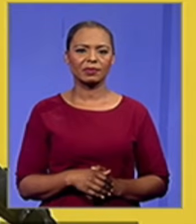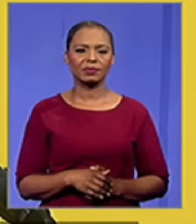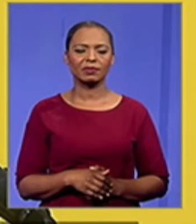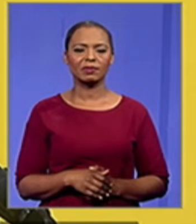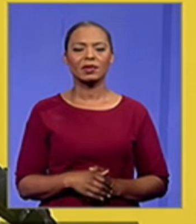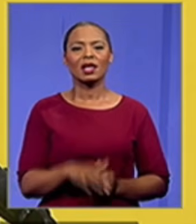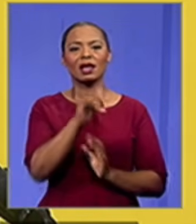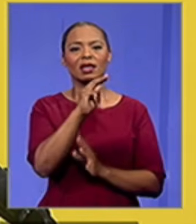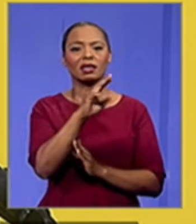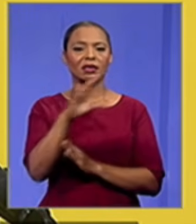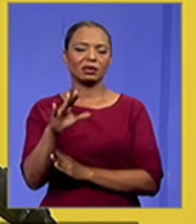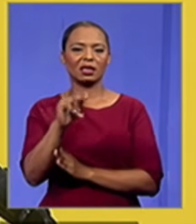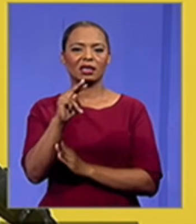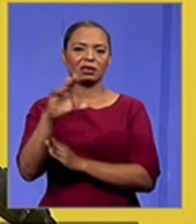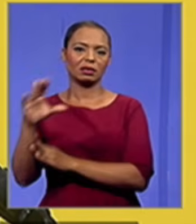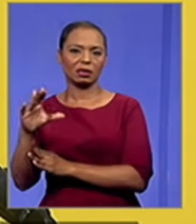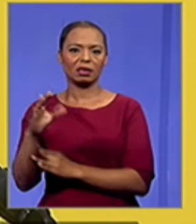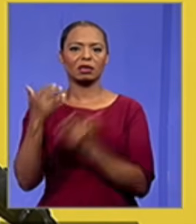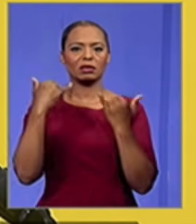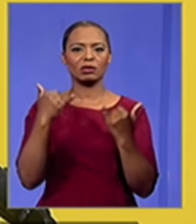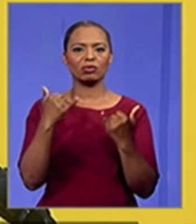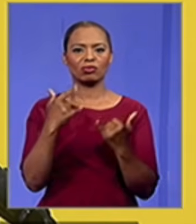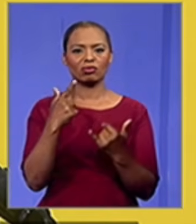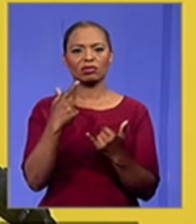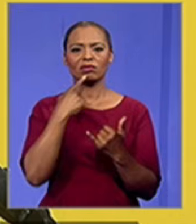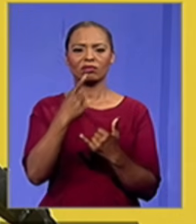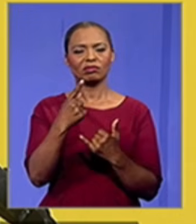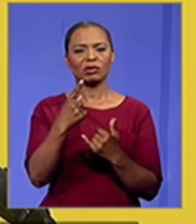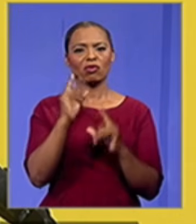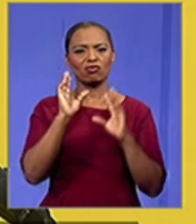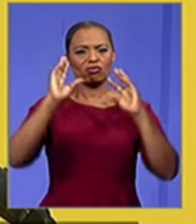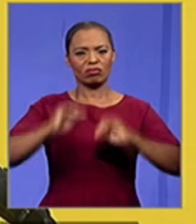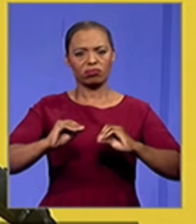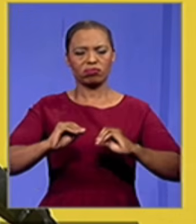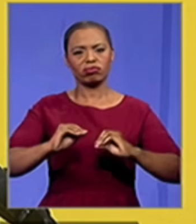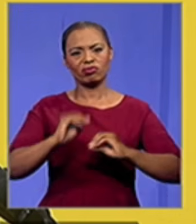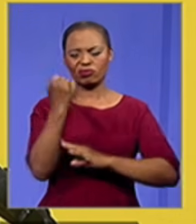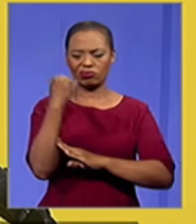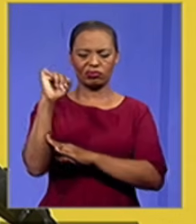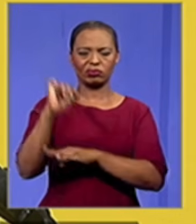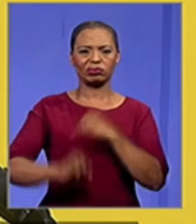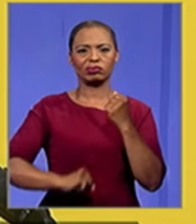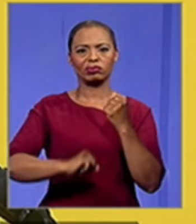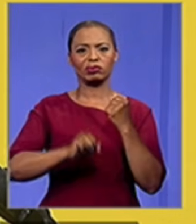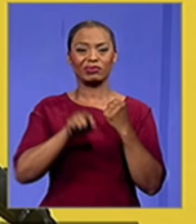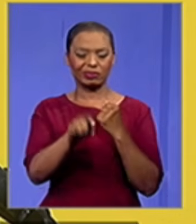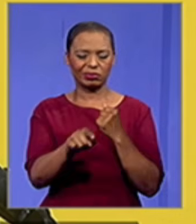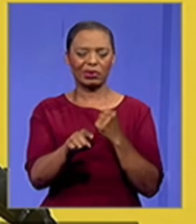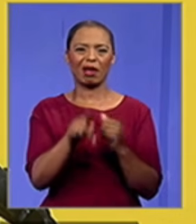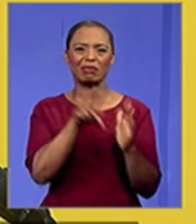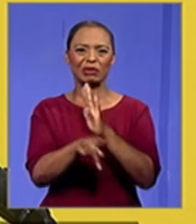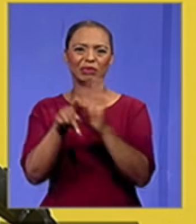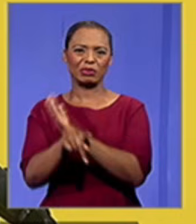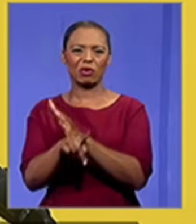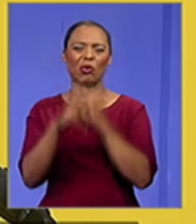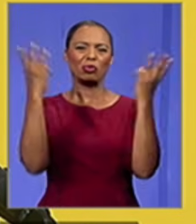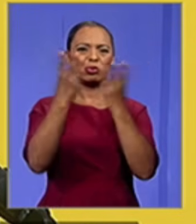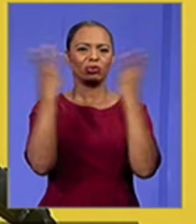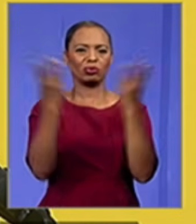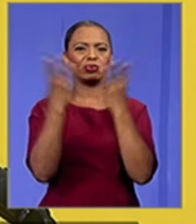The ANC-NEC has condemned in the strongest terms the brutal killings of